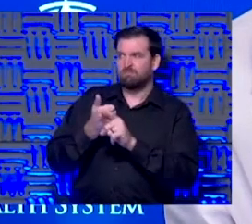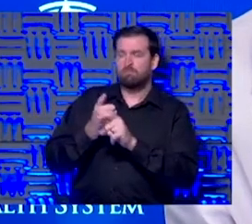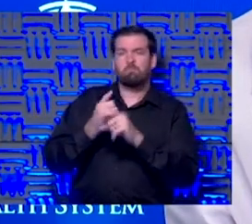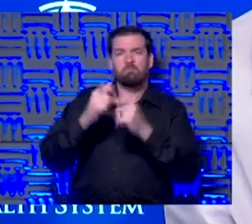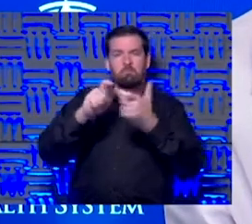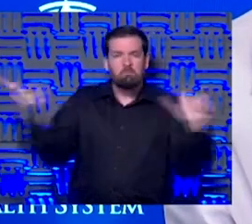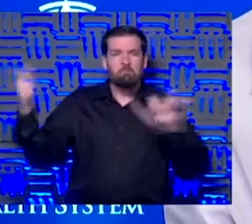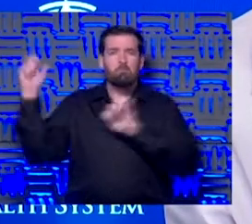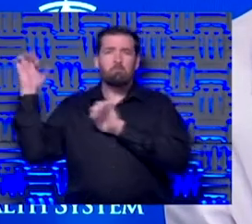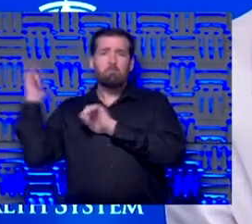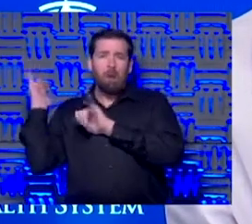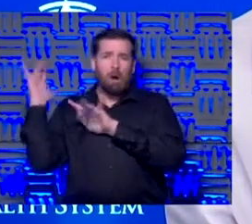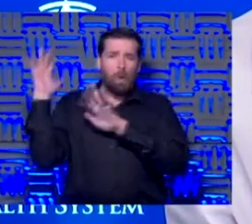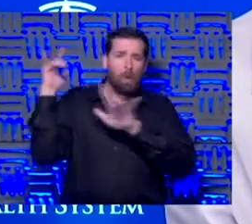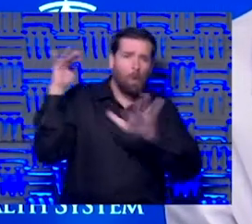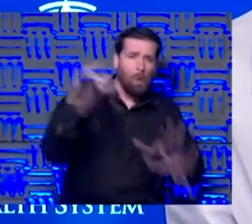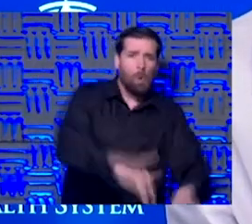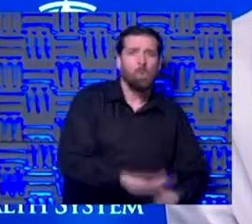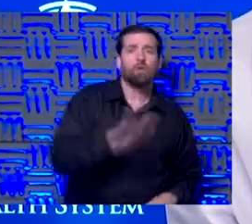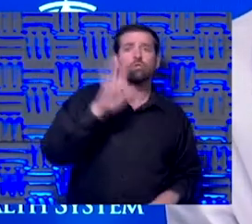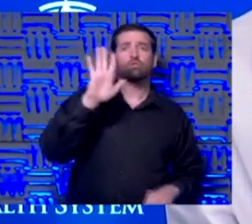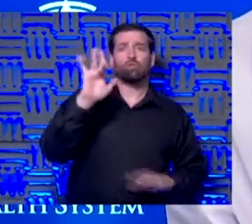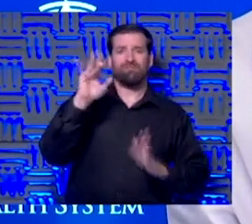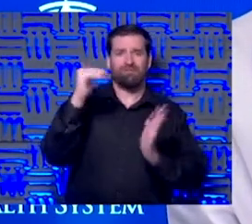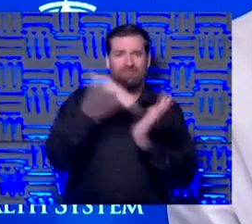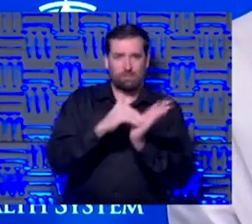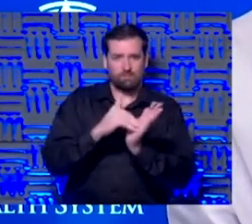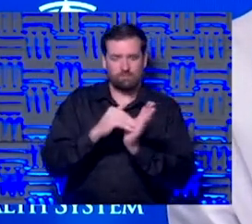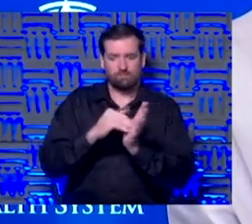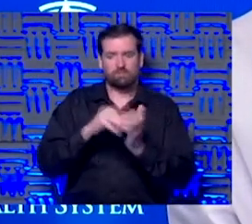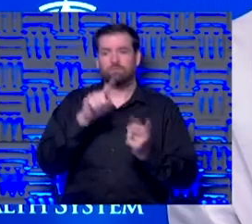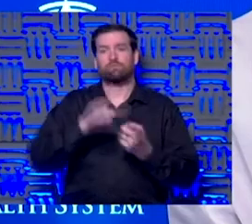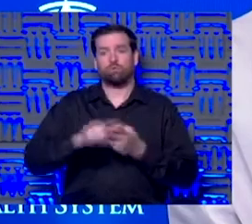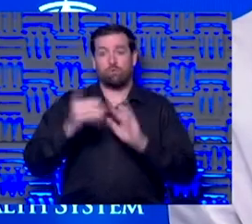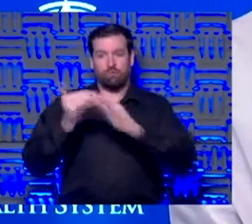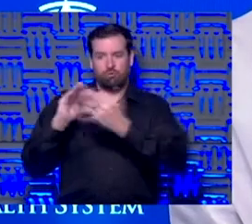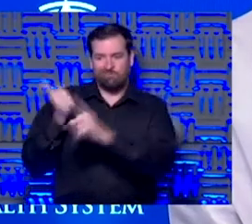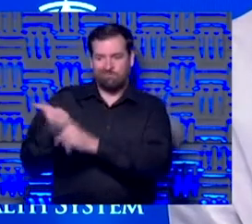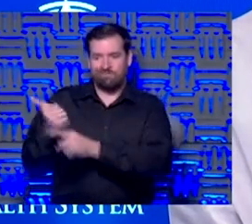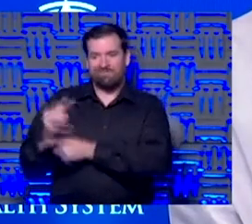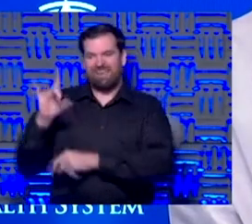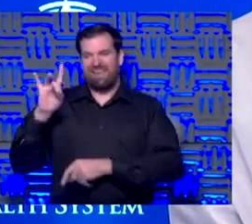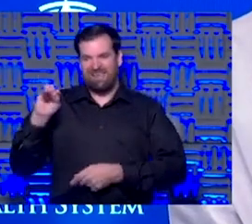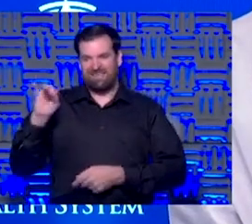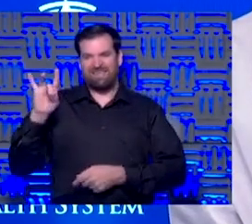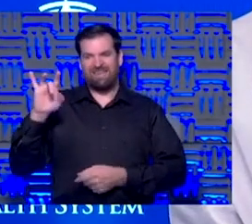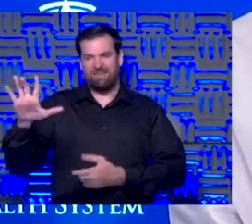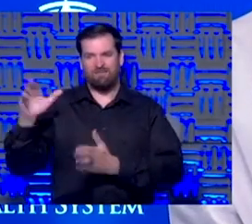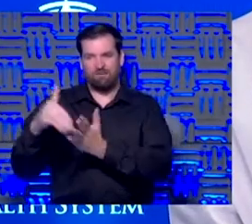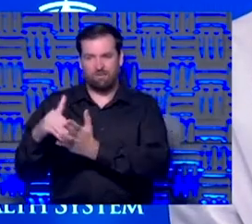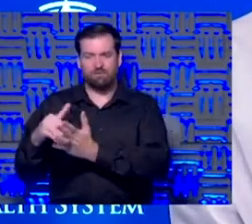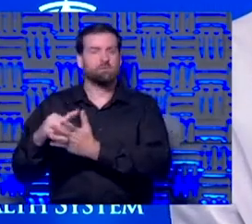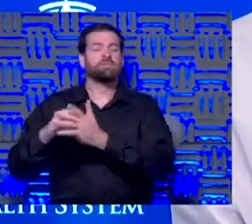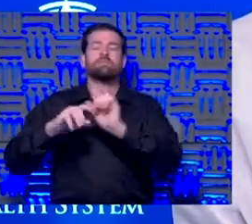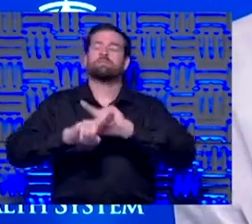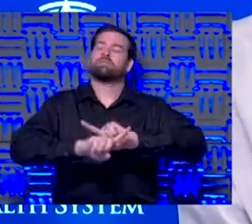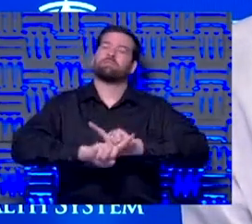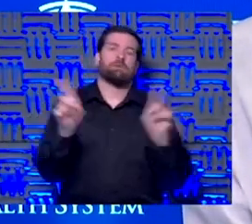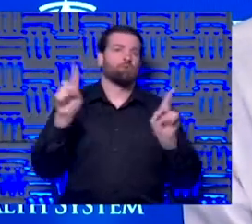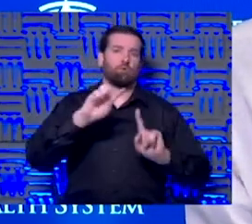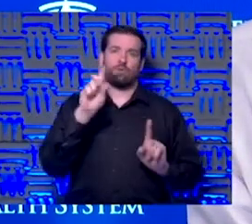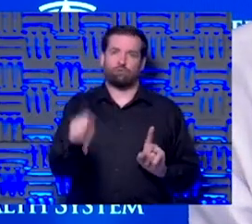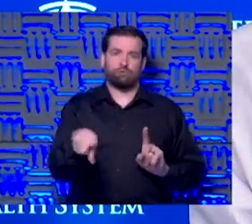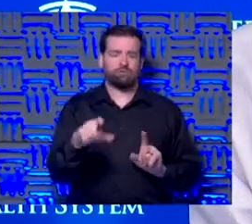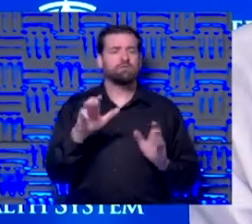migration of 25,000 people into a community of 80 or 85,000 people. That is a completely different epidemiologic question